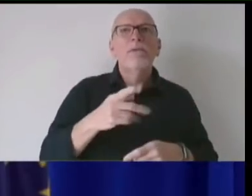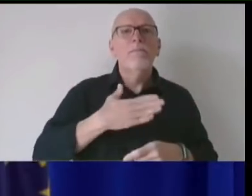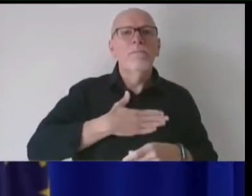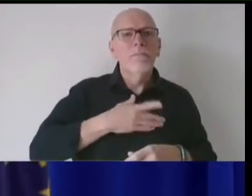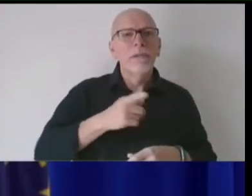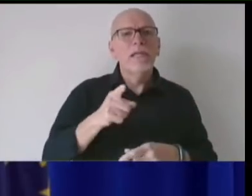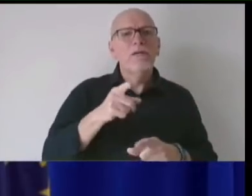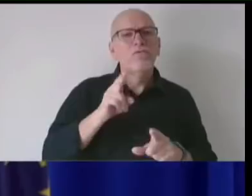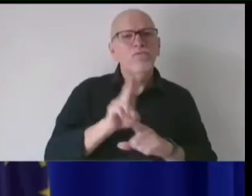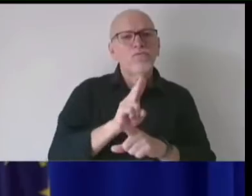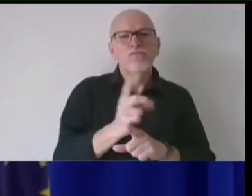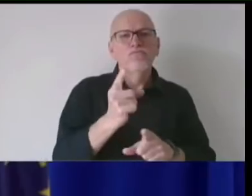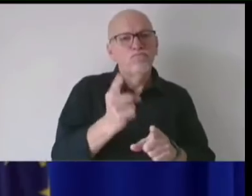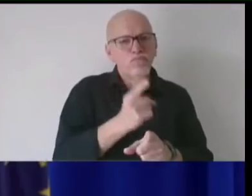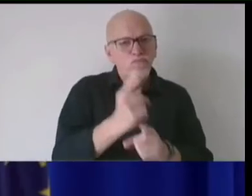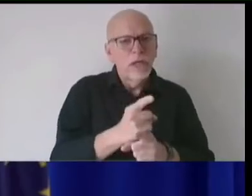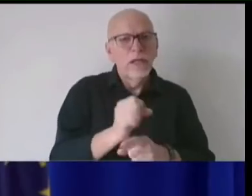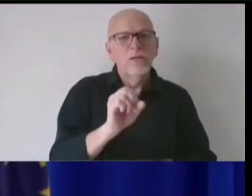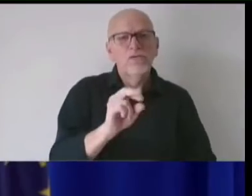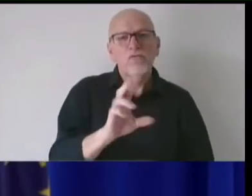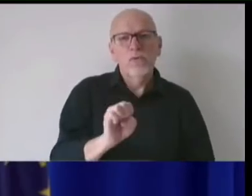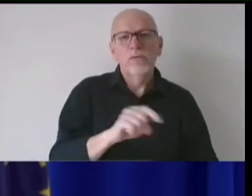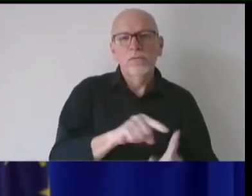trusted sources.